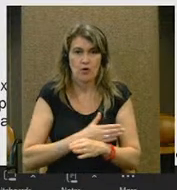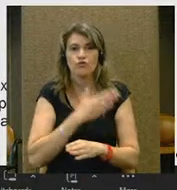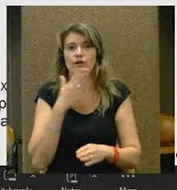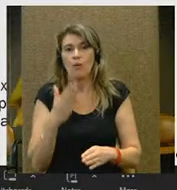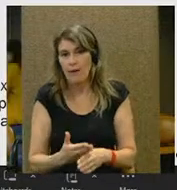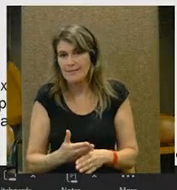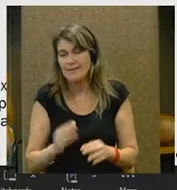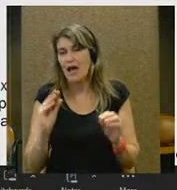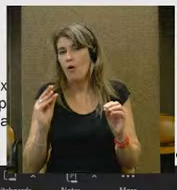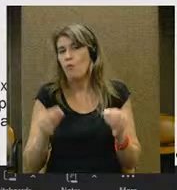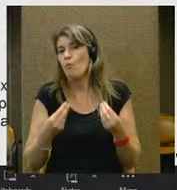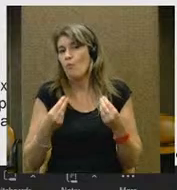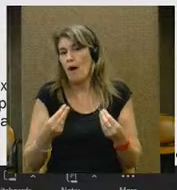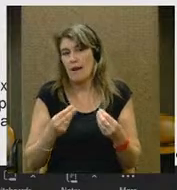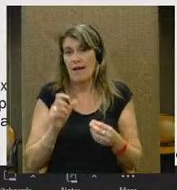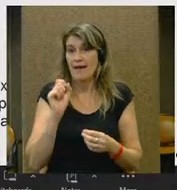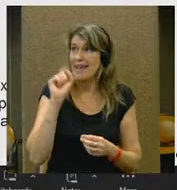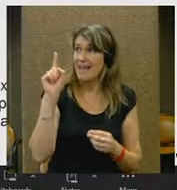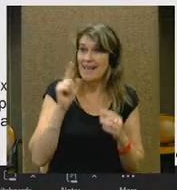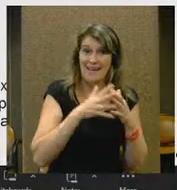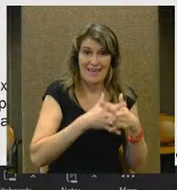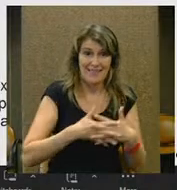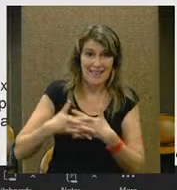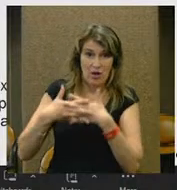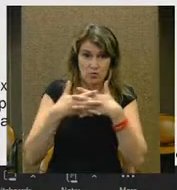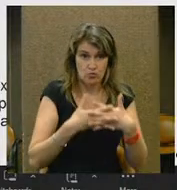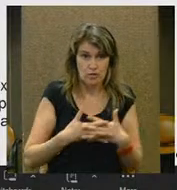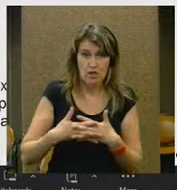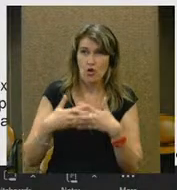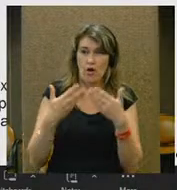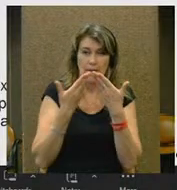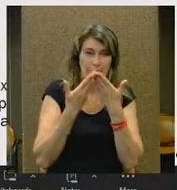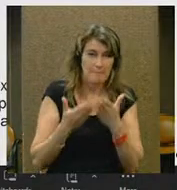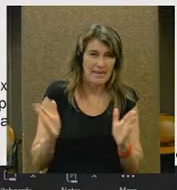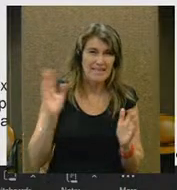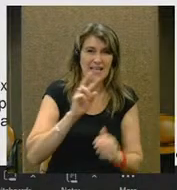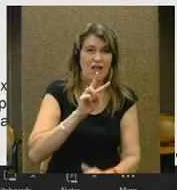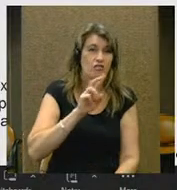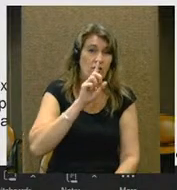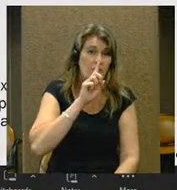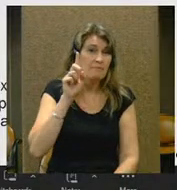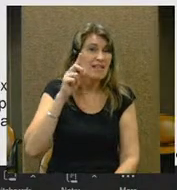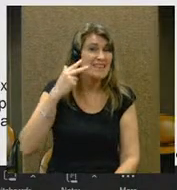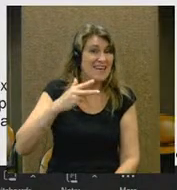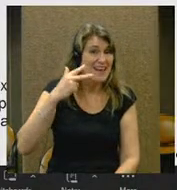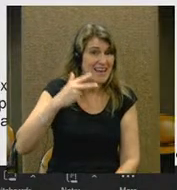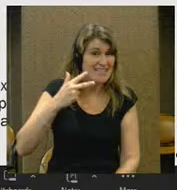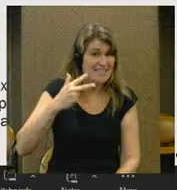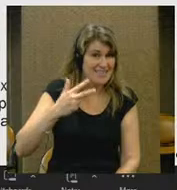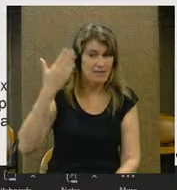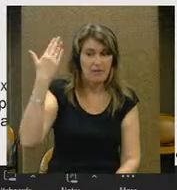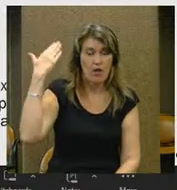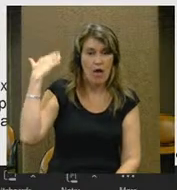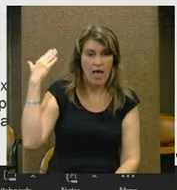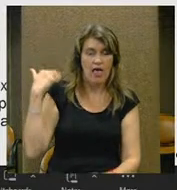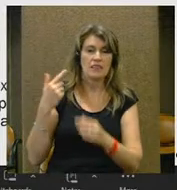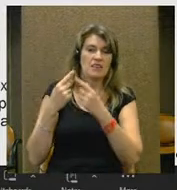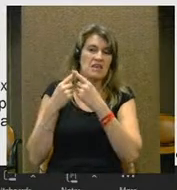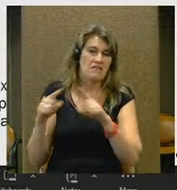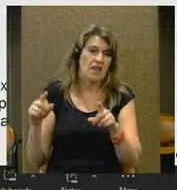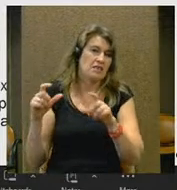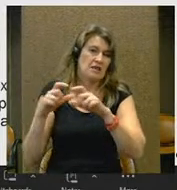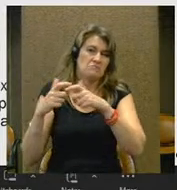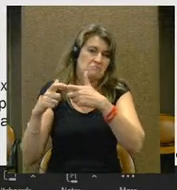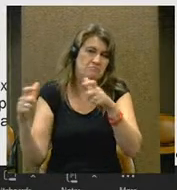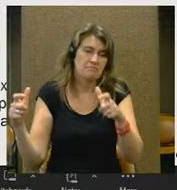States, it didn't just start in 2013. I mean, in the past, we had different outbreaks with illegal fentanyl. For